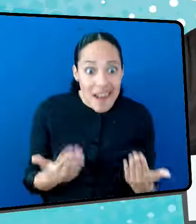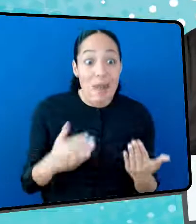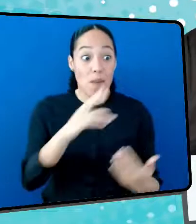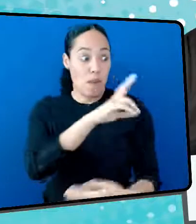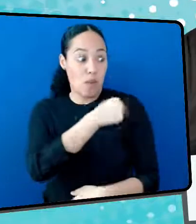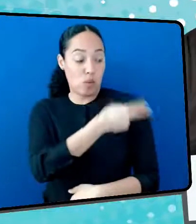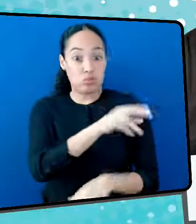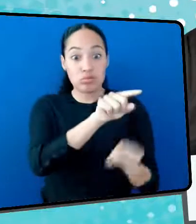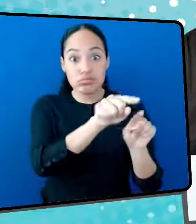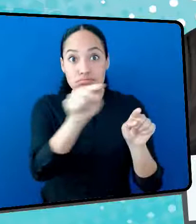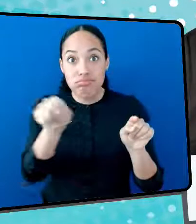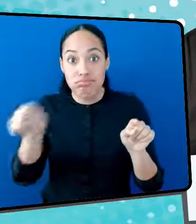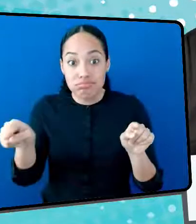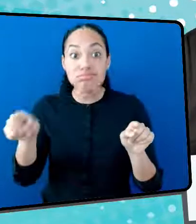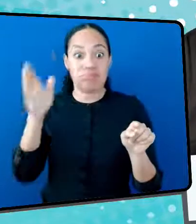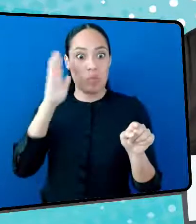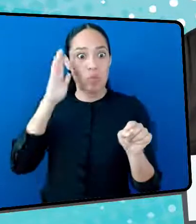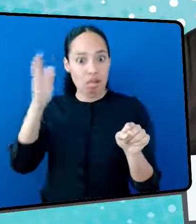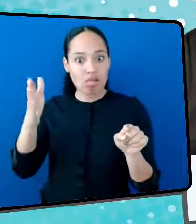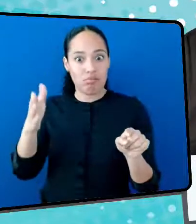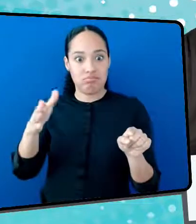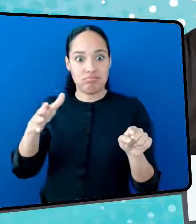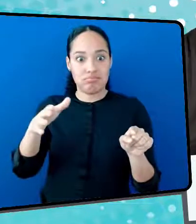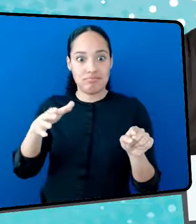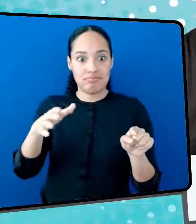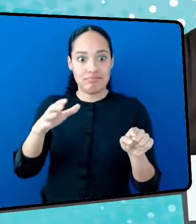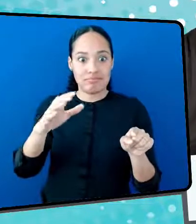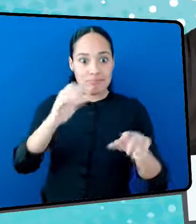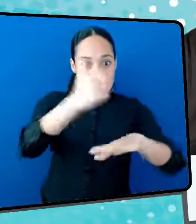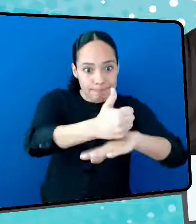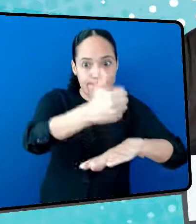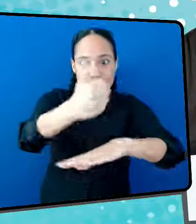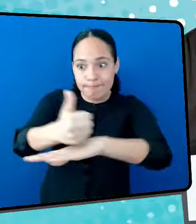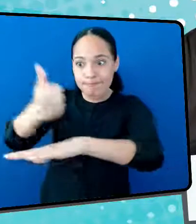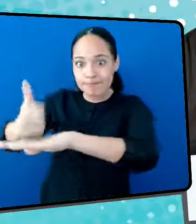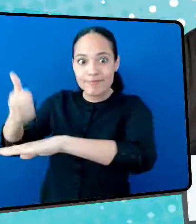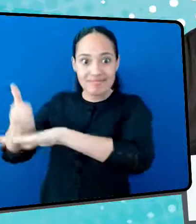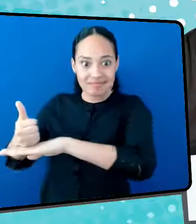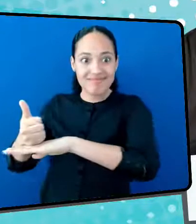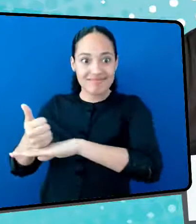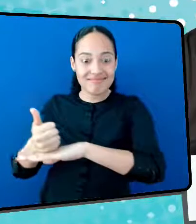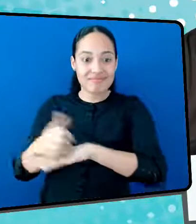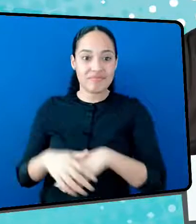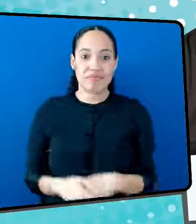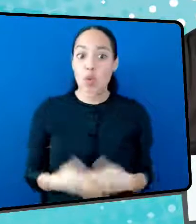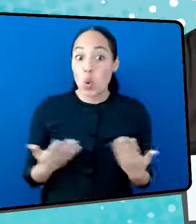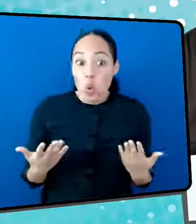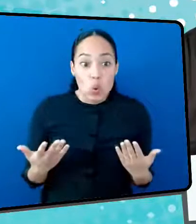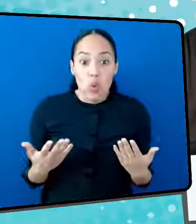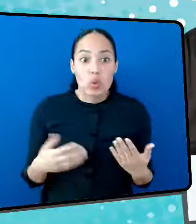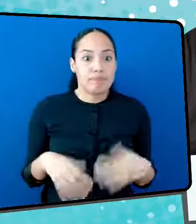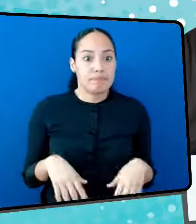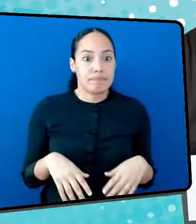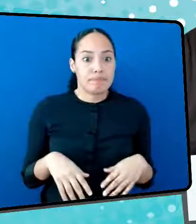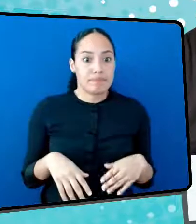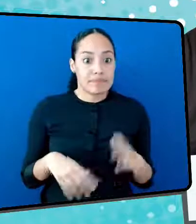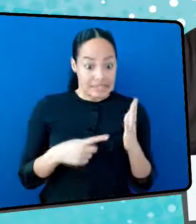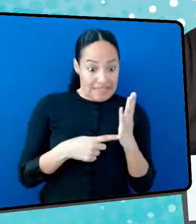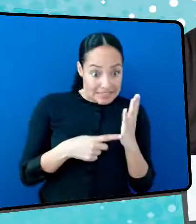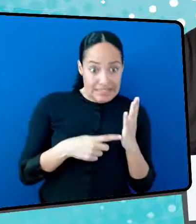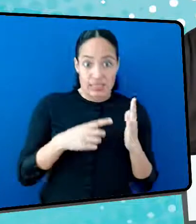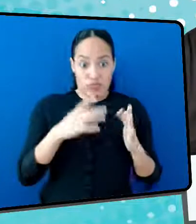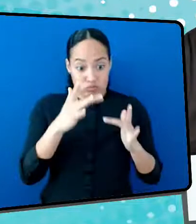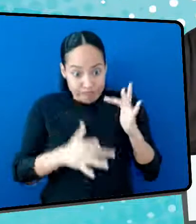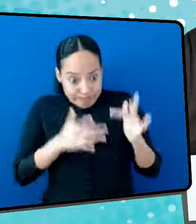mile, basically, because in healthcare, any intervention, be that digital or otherwise, has to be approved at the